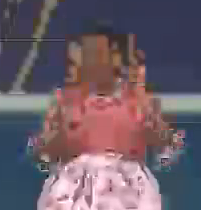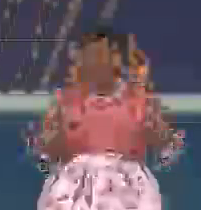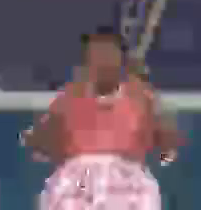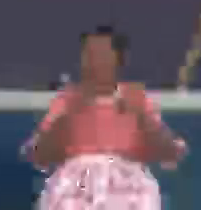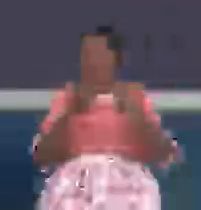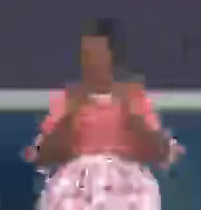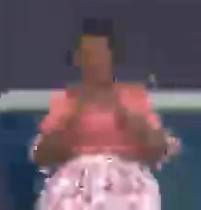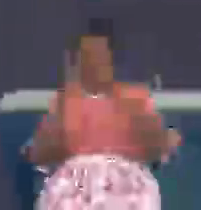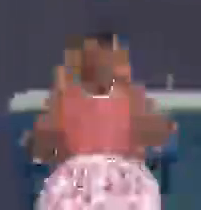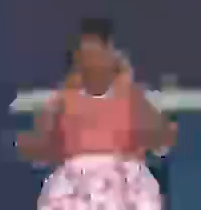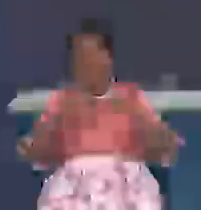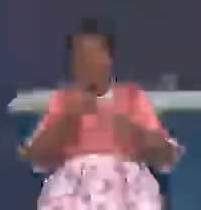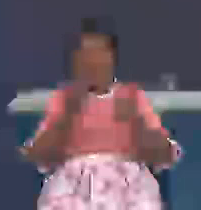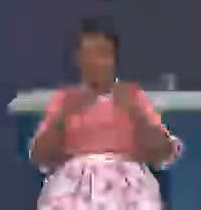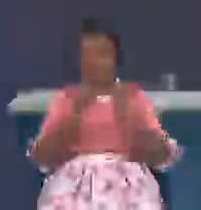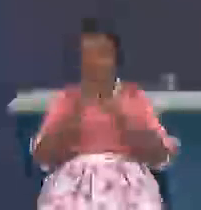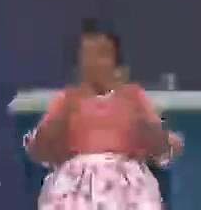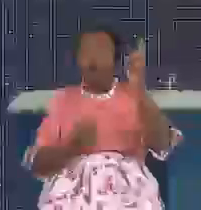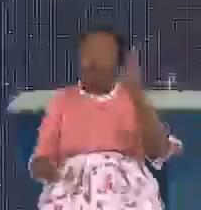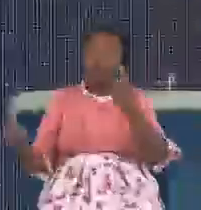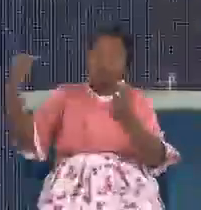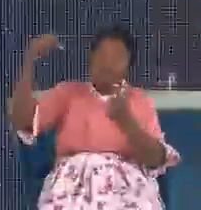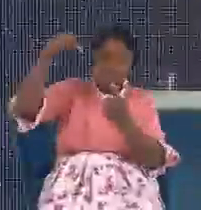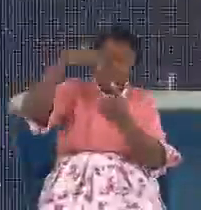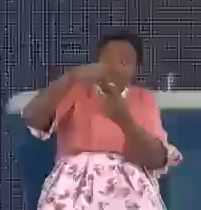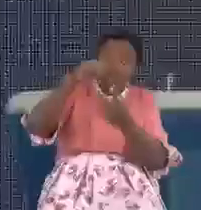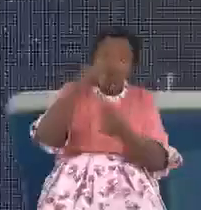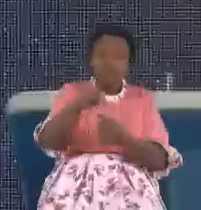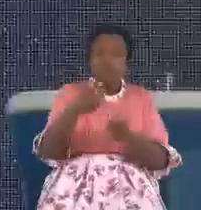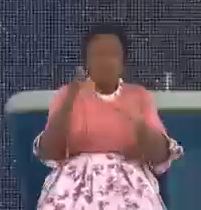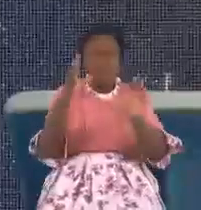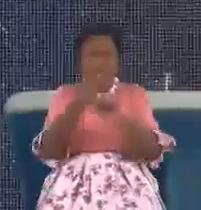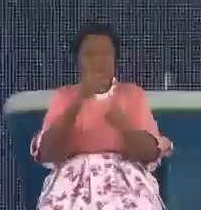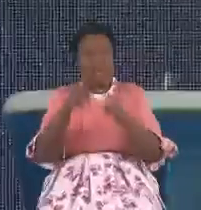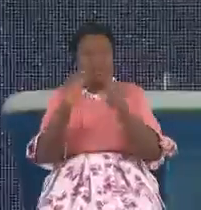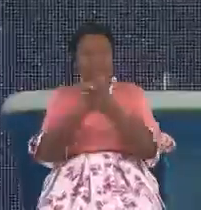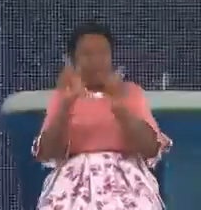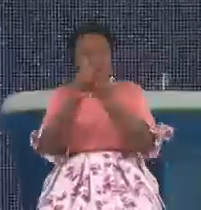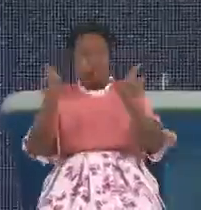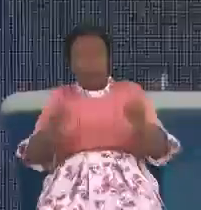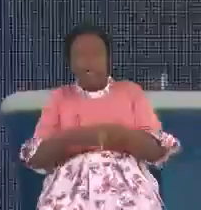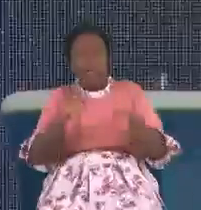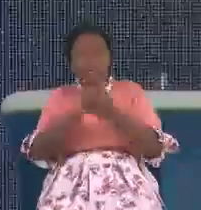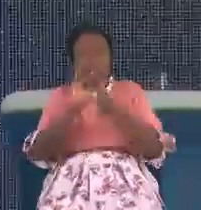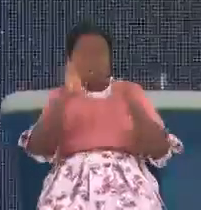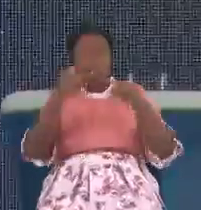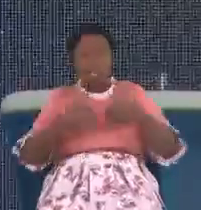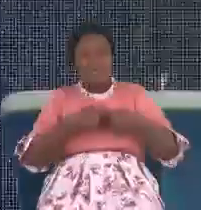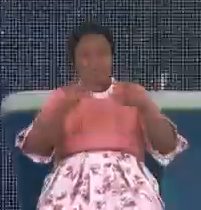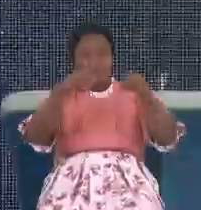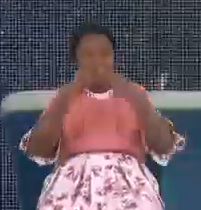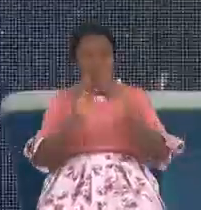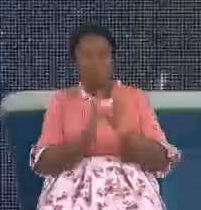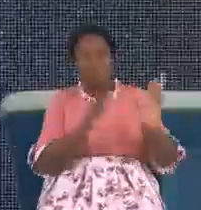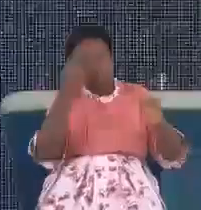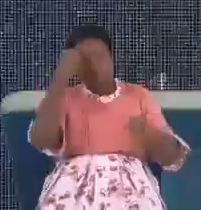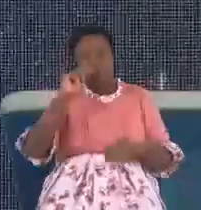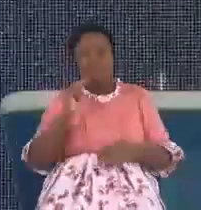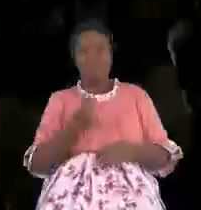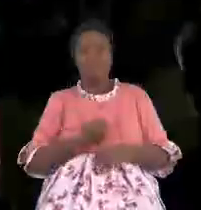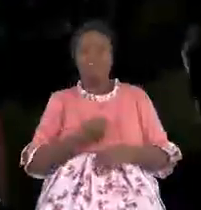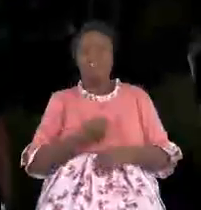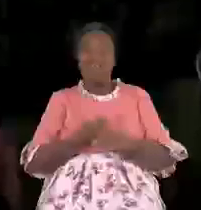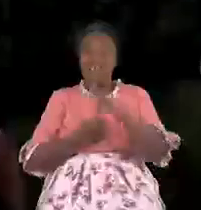him until you get to that place he has gone to prepare for us you'll be